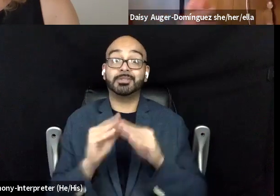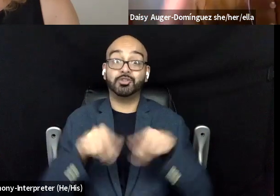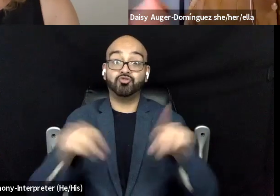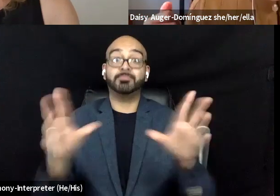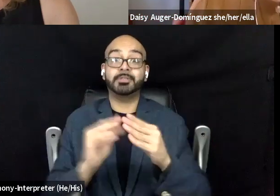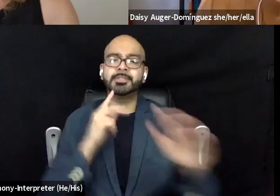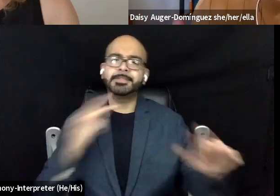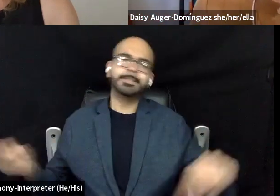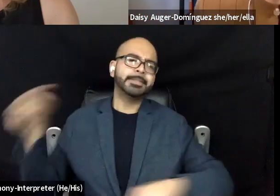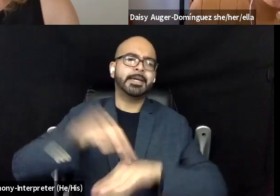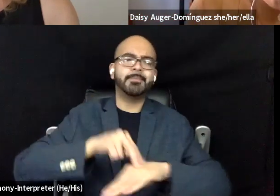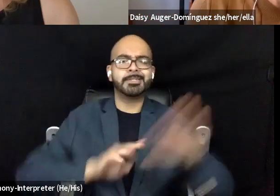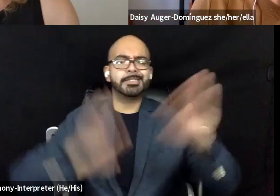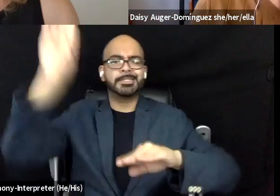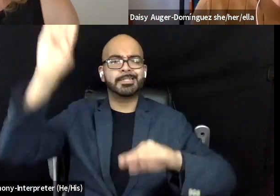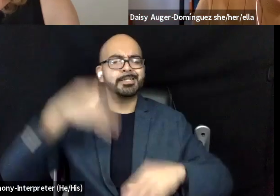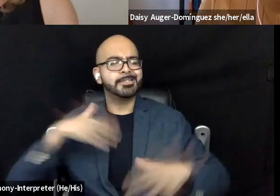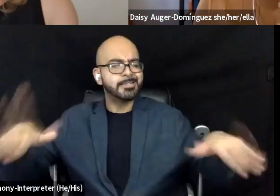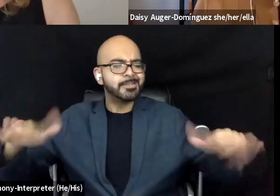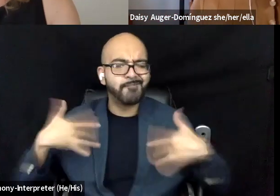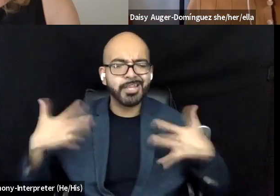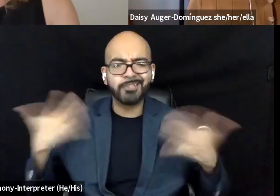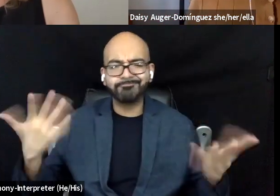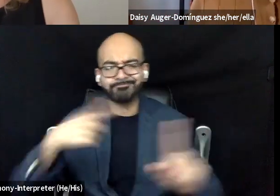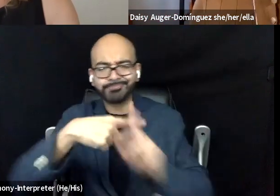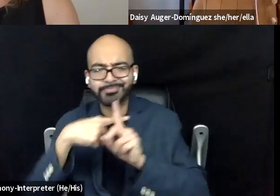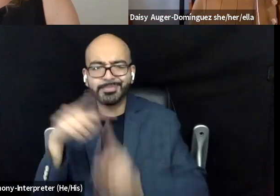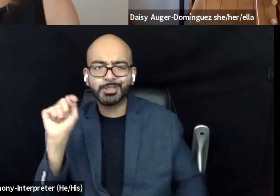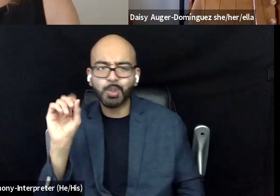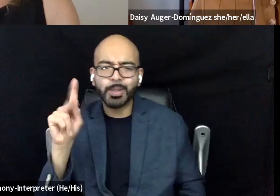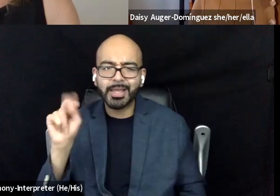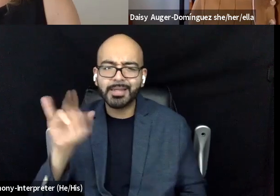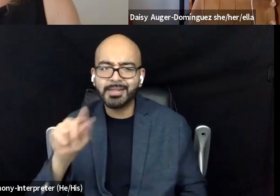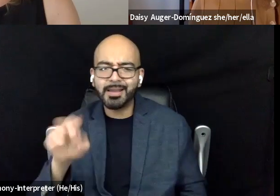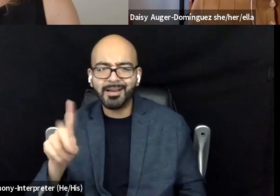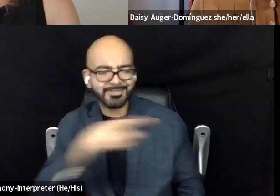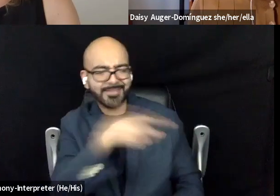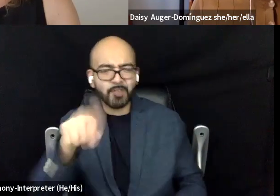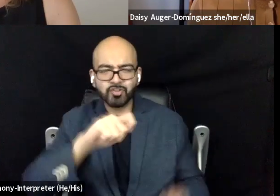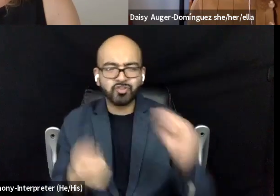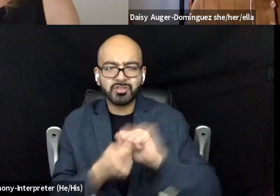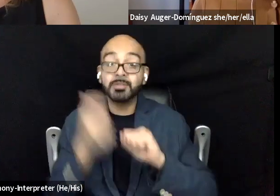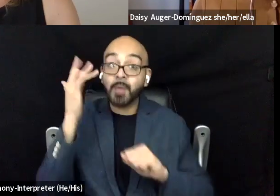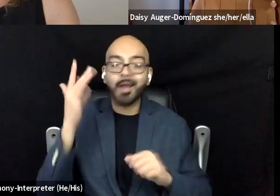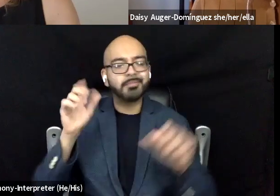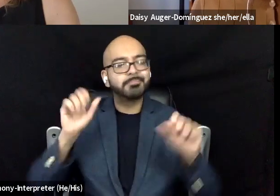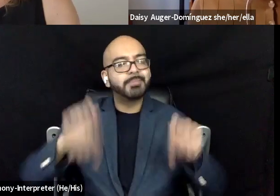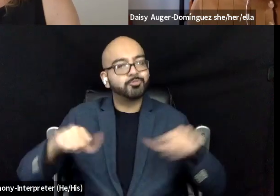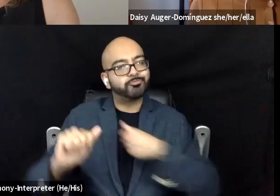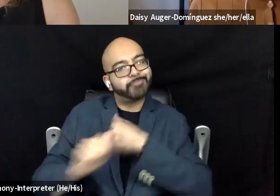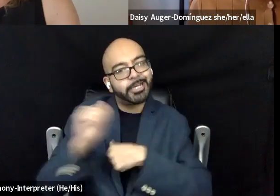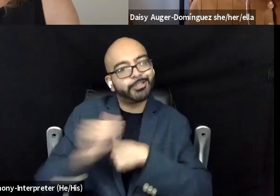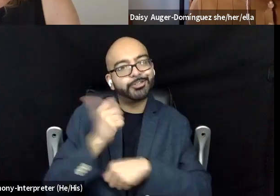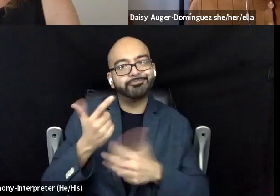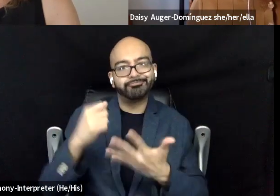hey, y'all, I'm feeling tokenized and you've got to change your ways, because that will endanger you. Let me be very